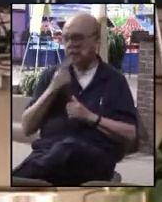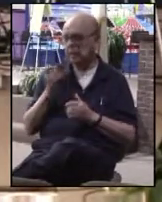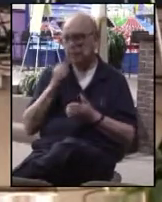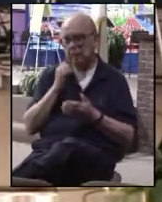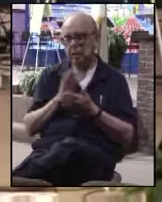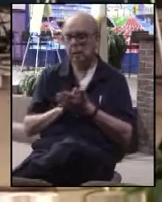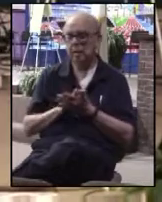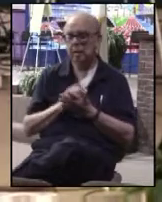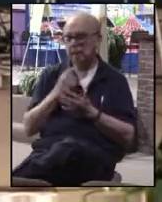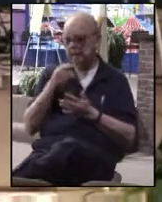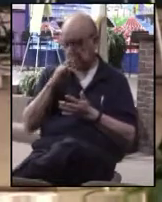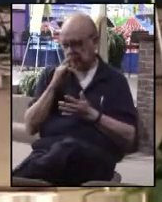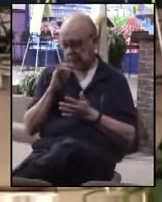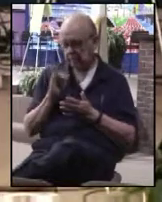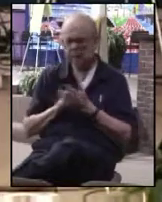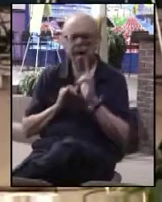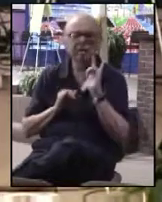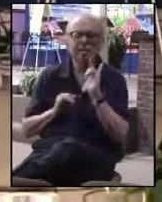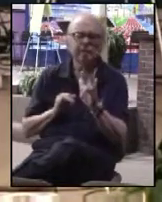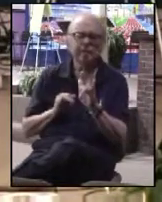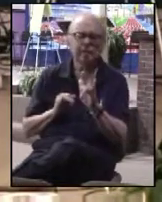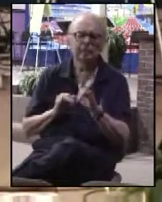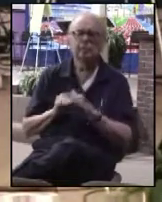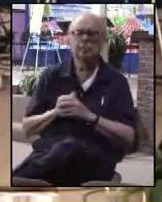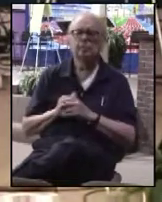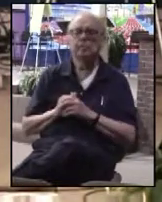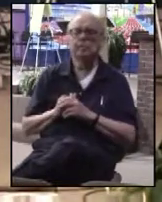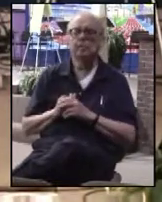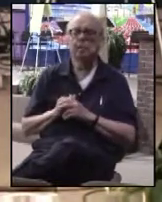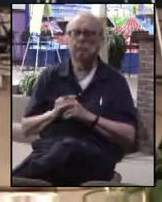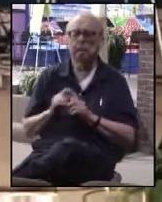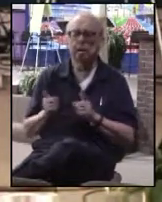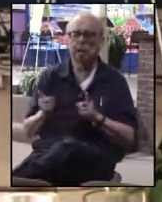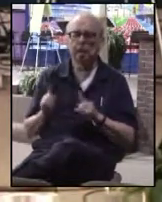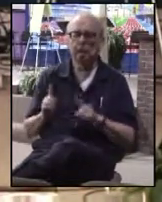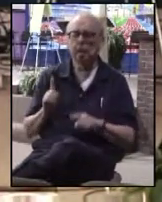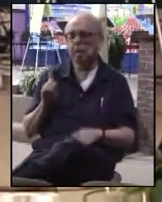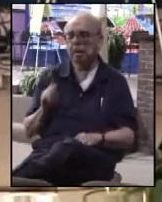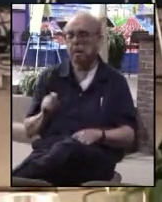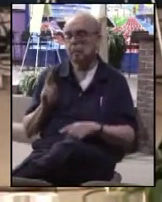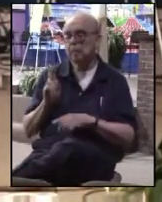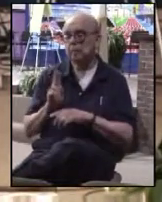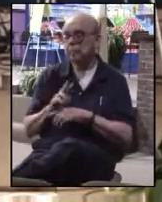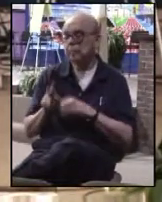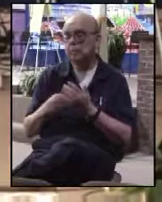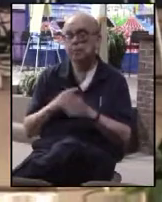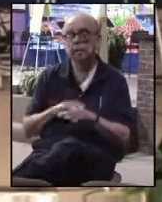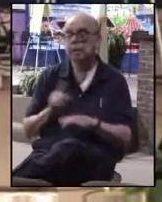wife and I would tell my kids that I love them but where did I spend all my time